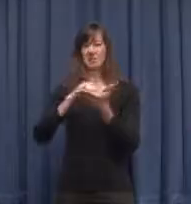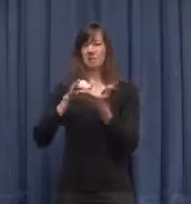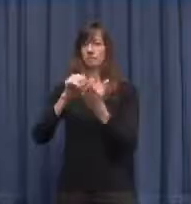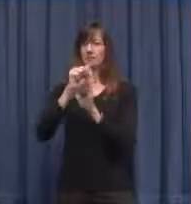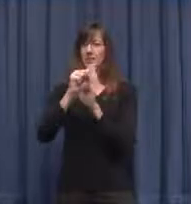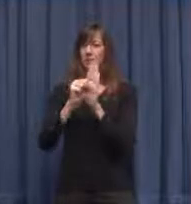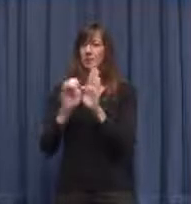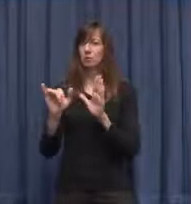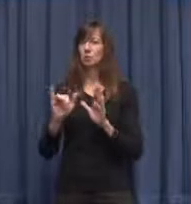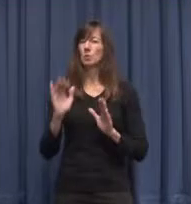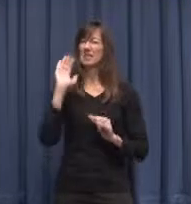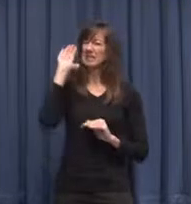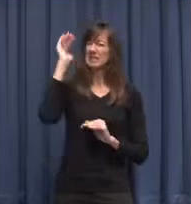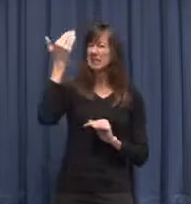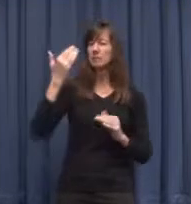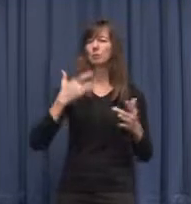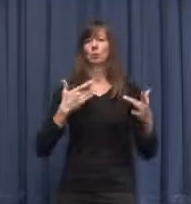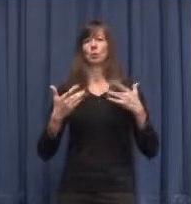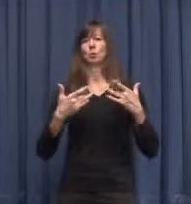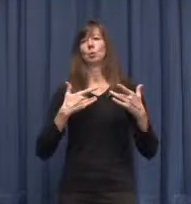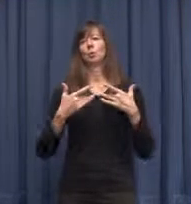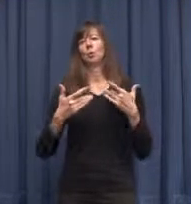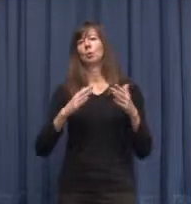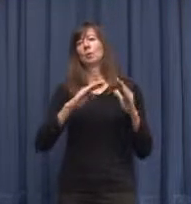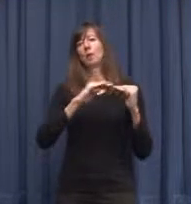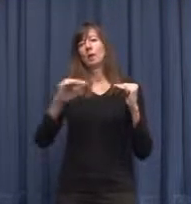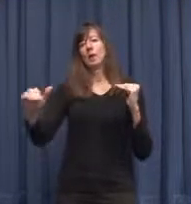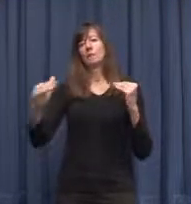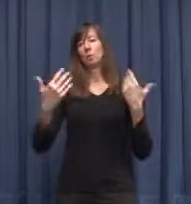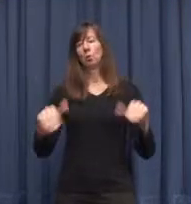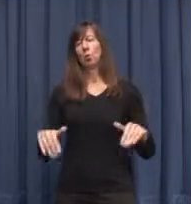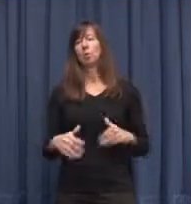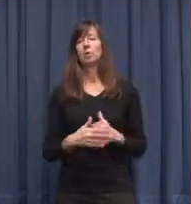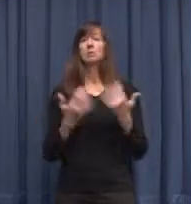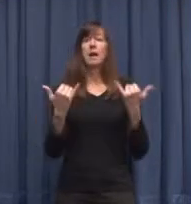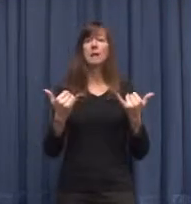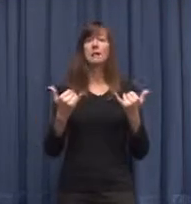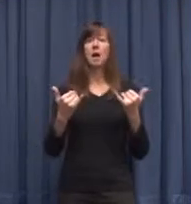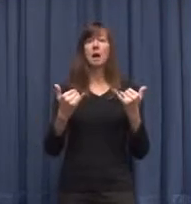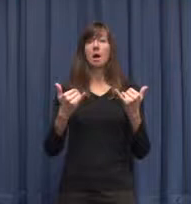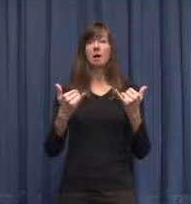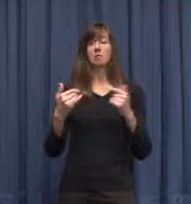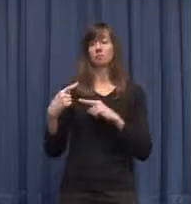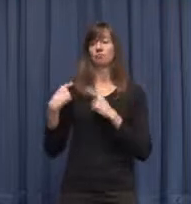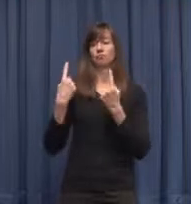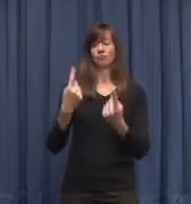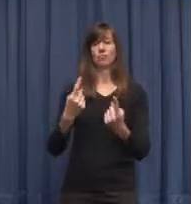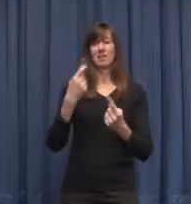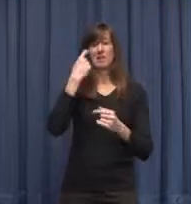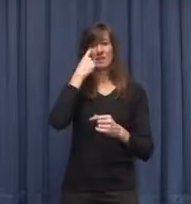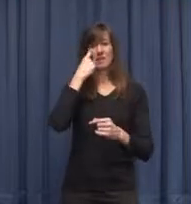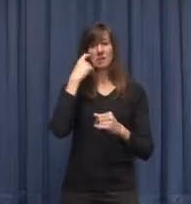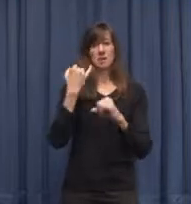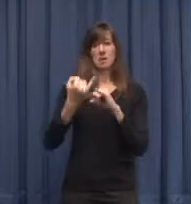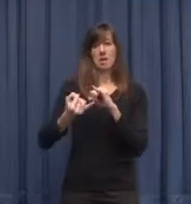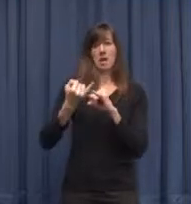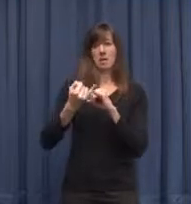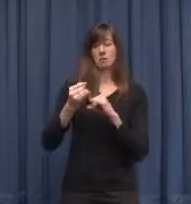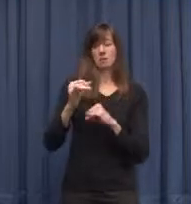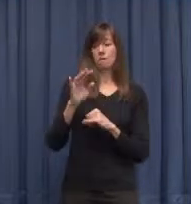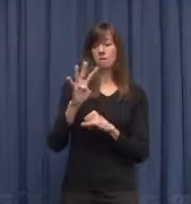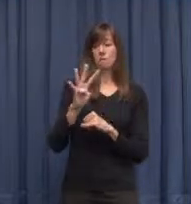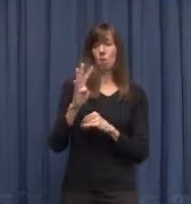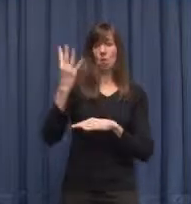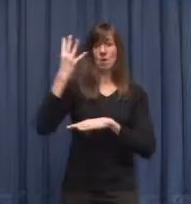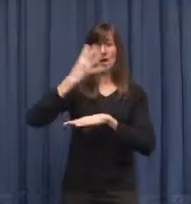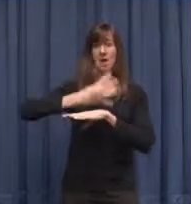So where are we at right now? Over a 96-hour period, so the last 4 days, we